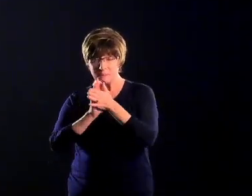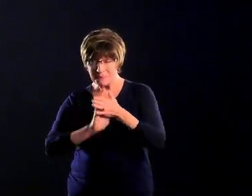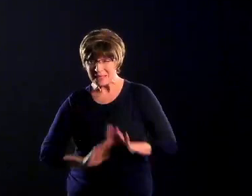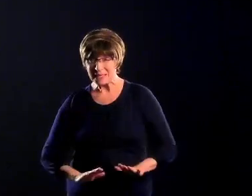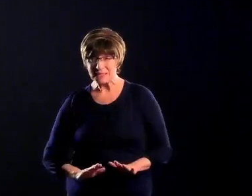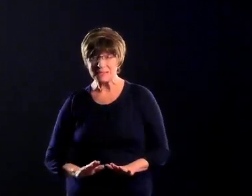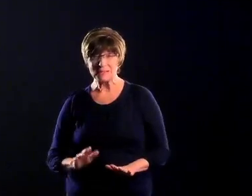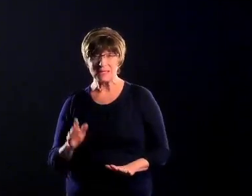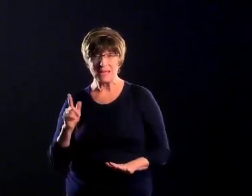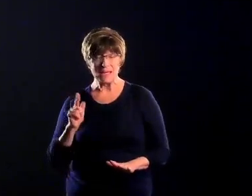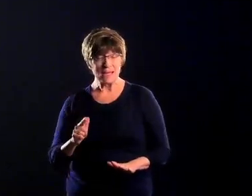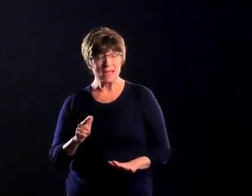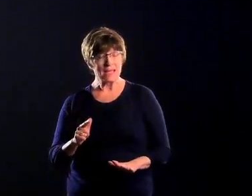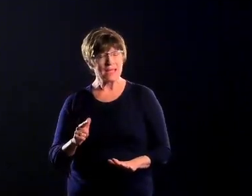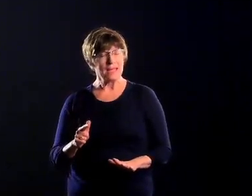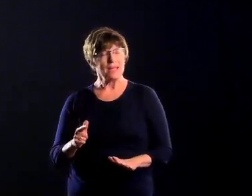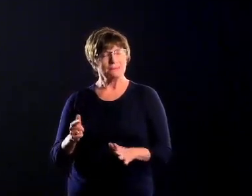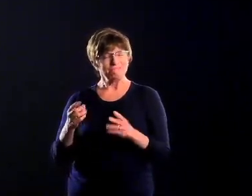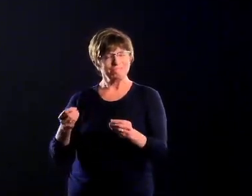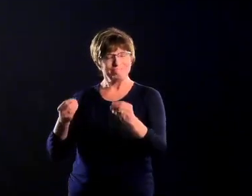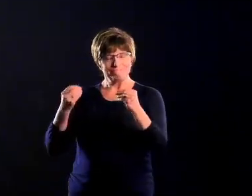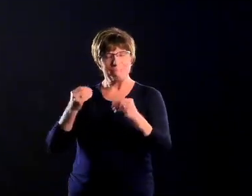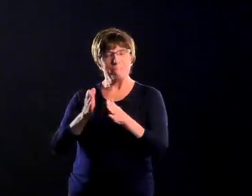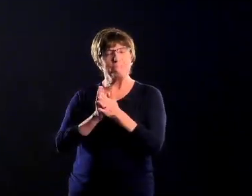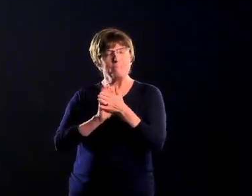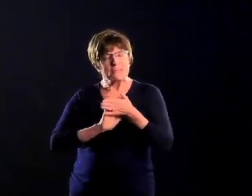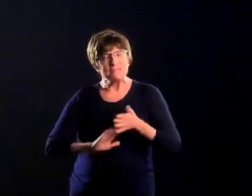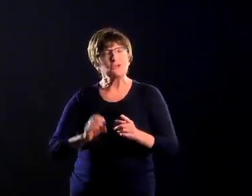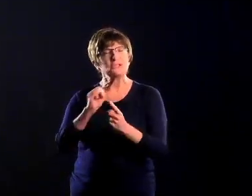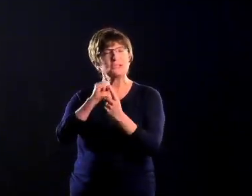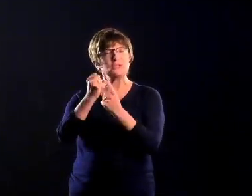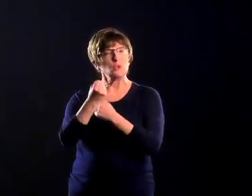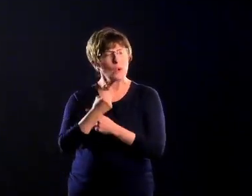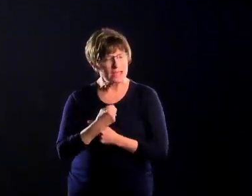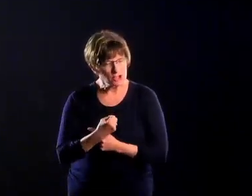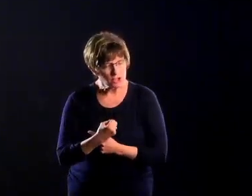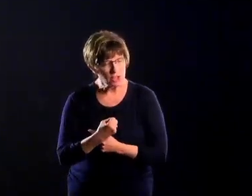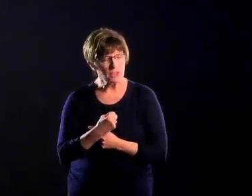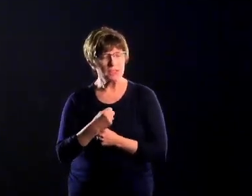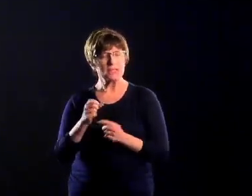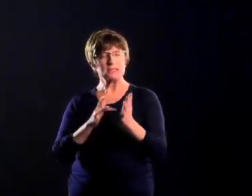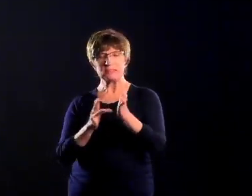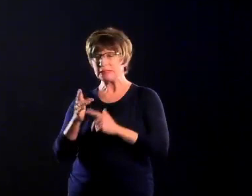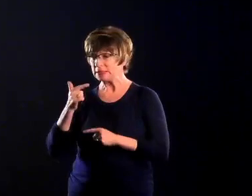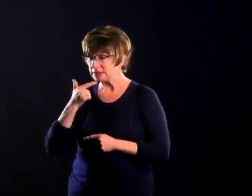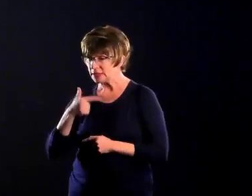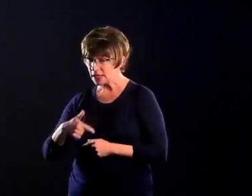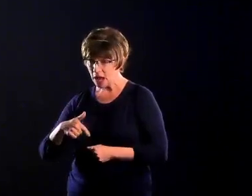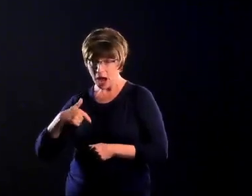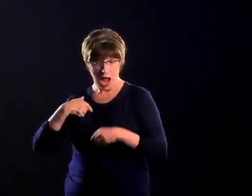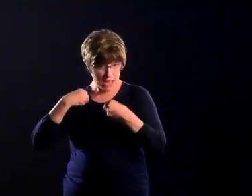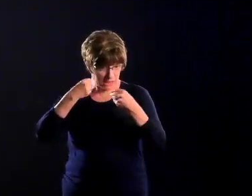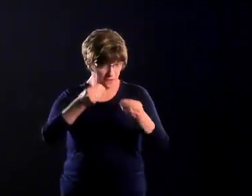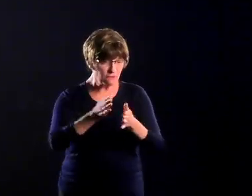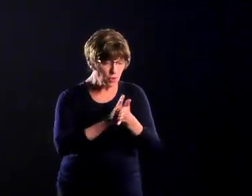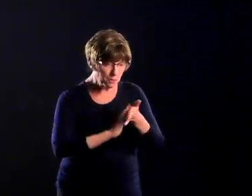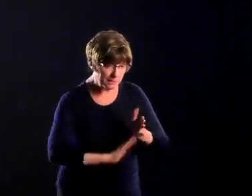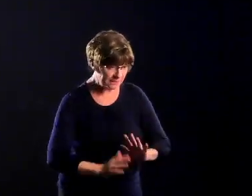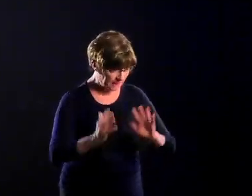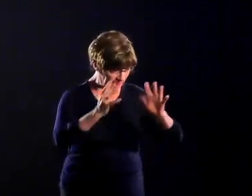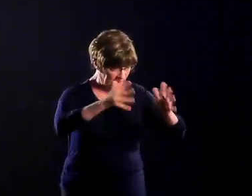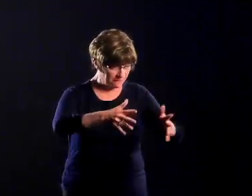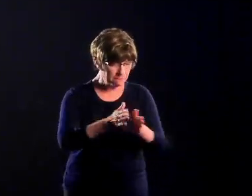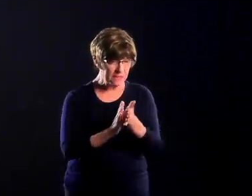us in a peaceful situation. Jesus said, my peace I leave with you, my peace I give unto you, that the Lord wants to give us